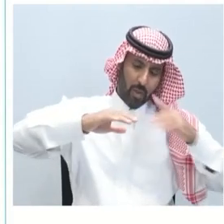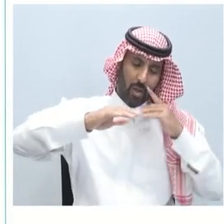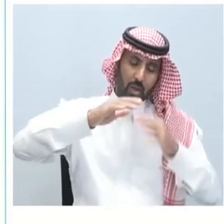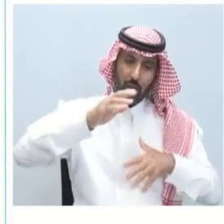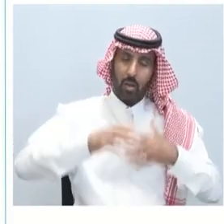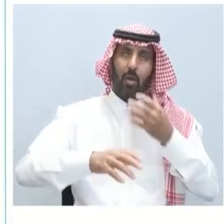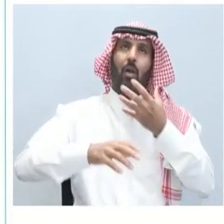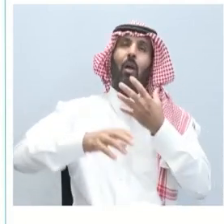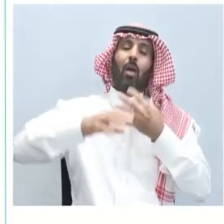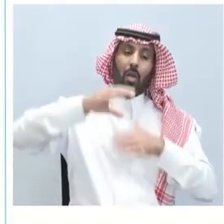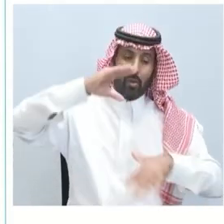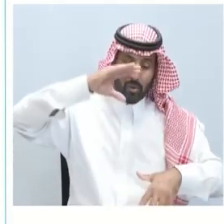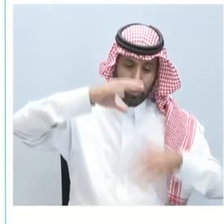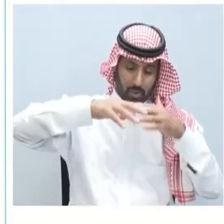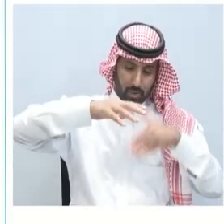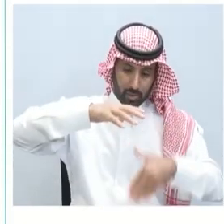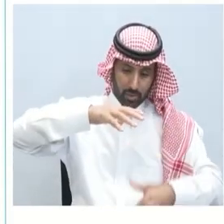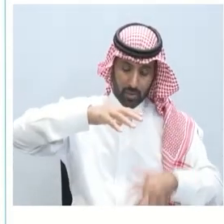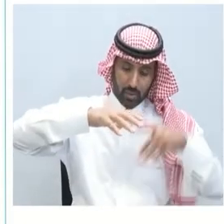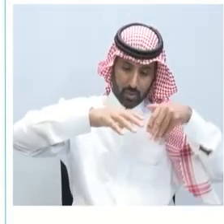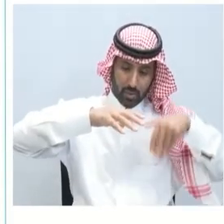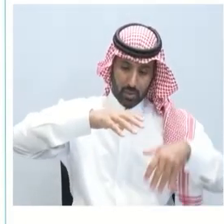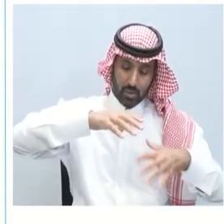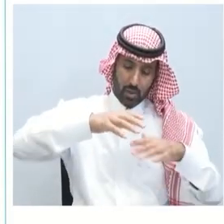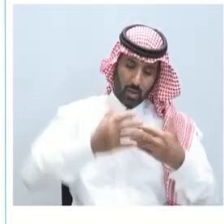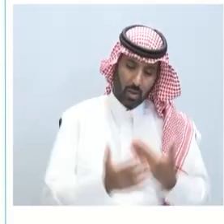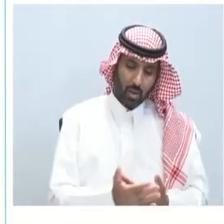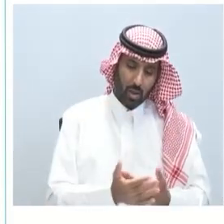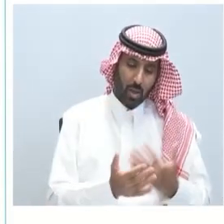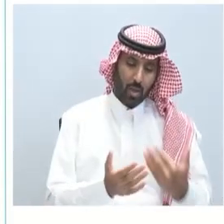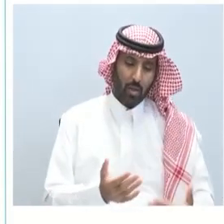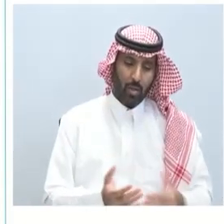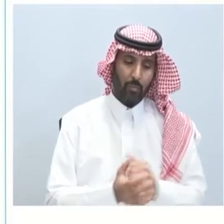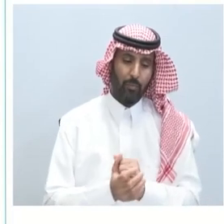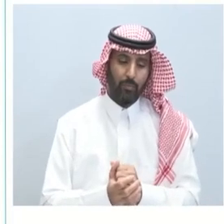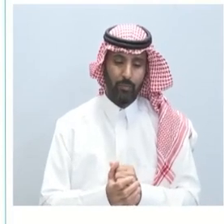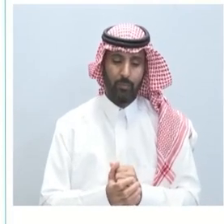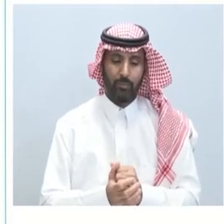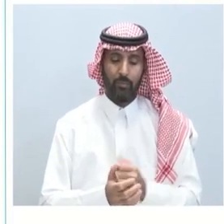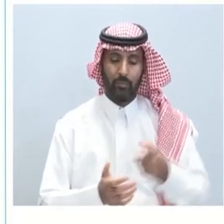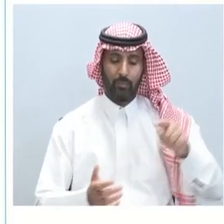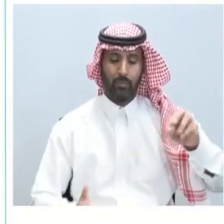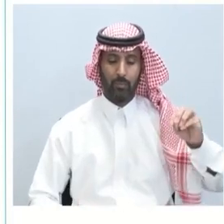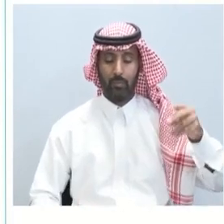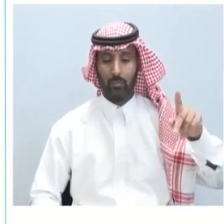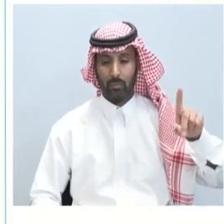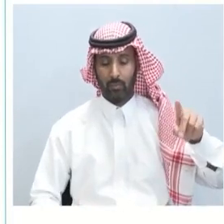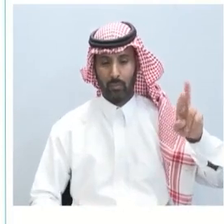to breathe. When you're unable to breathe and you're dying, what do we call it? Yes,